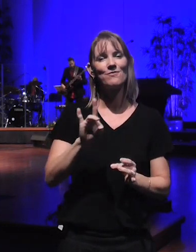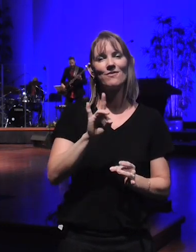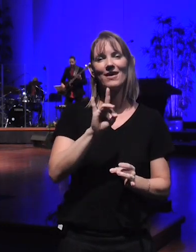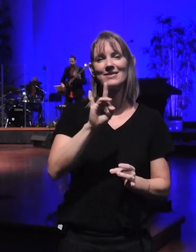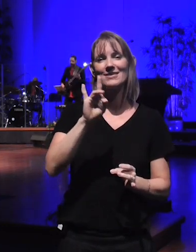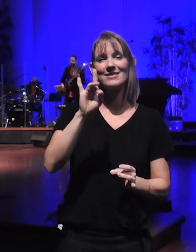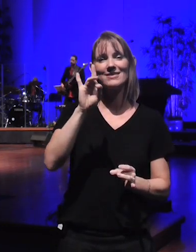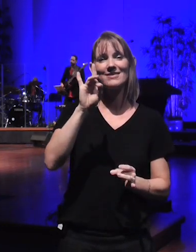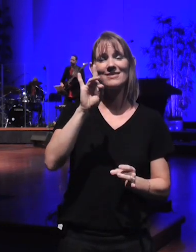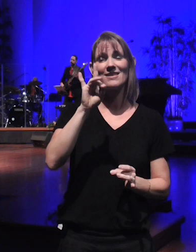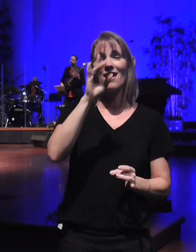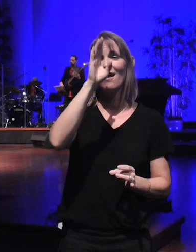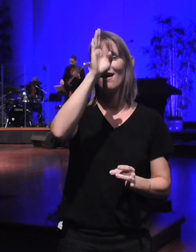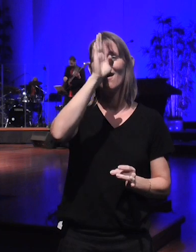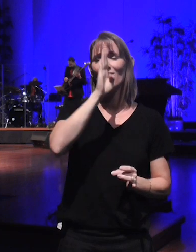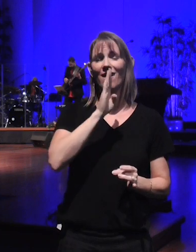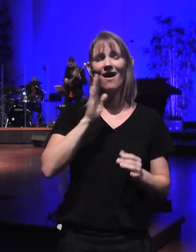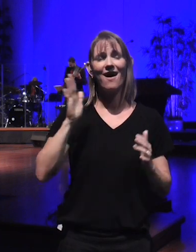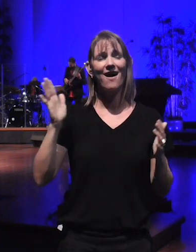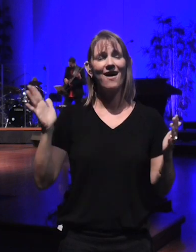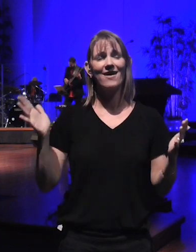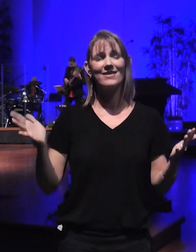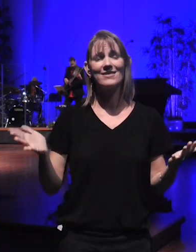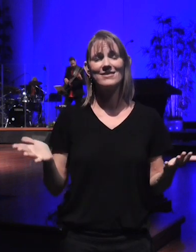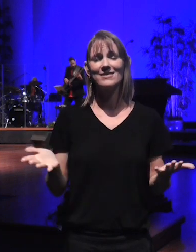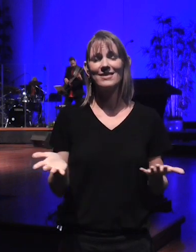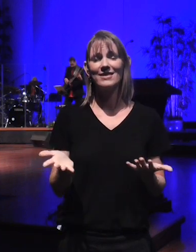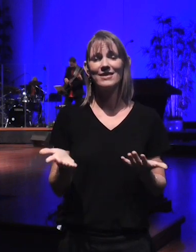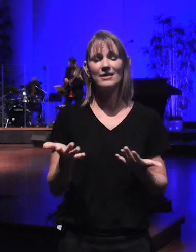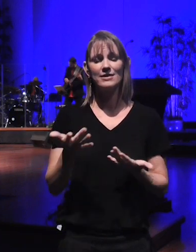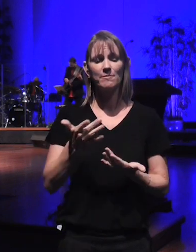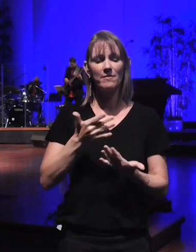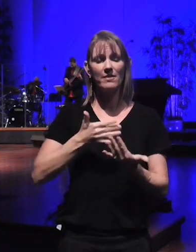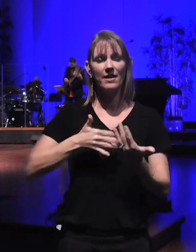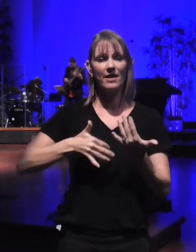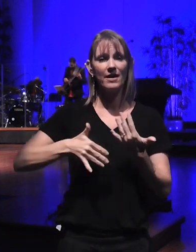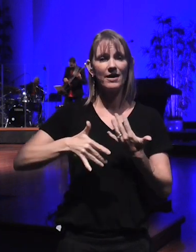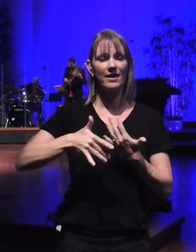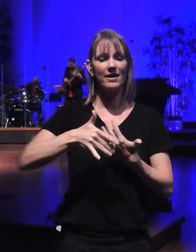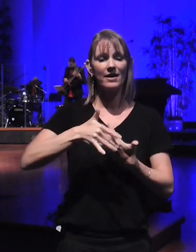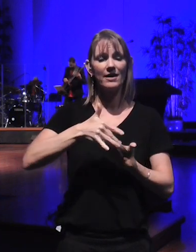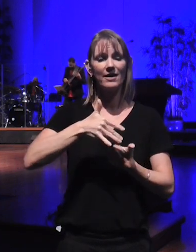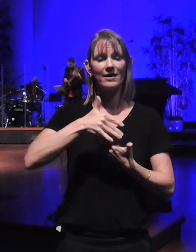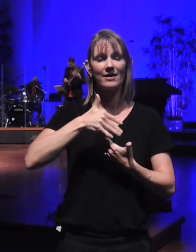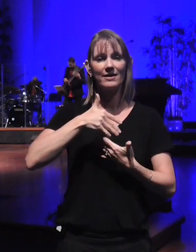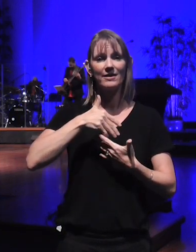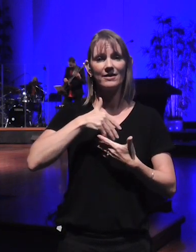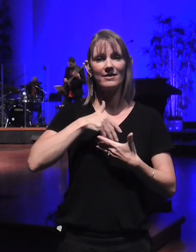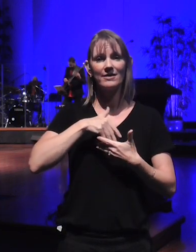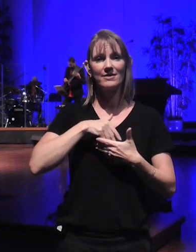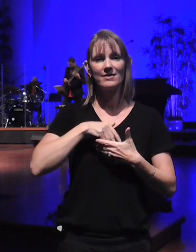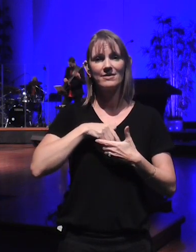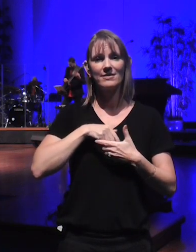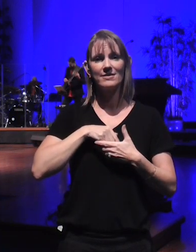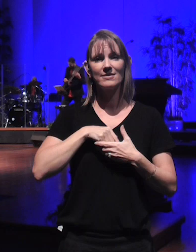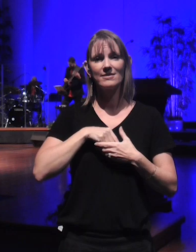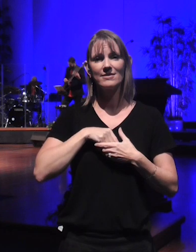Surely the presence of God is in this place.